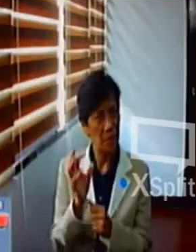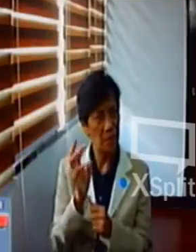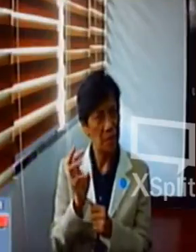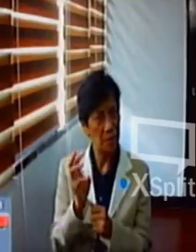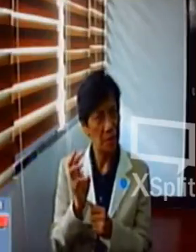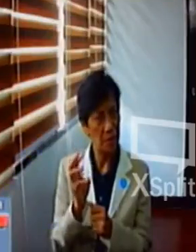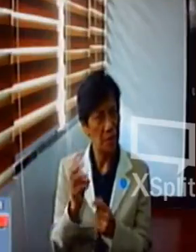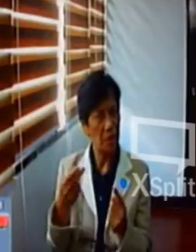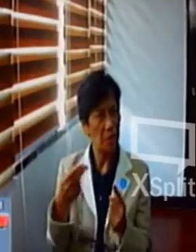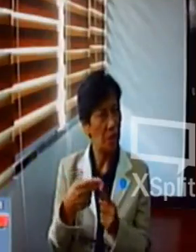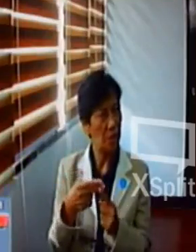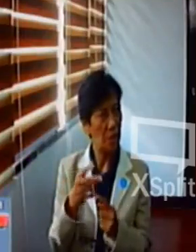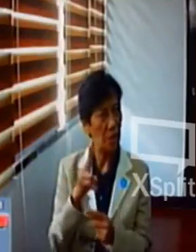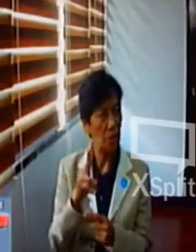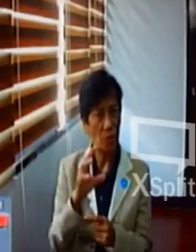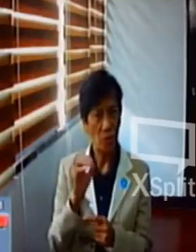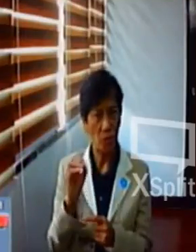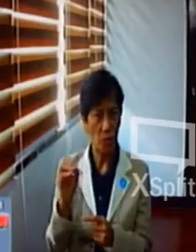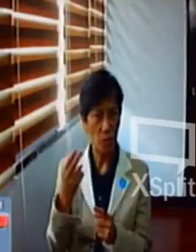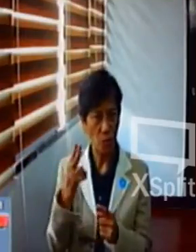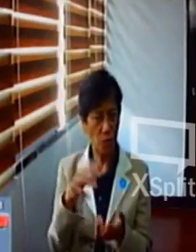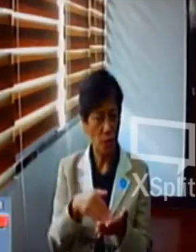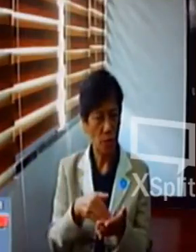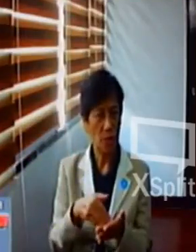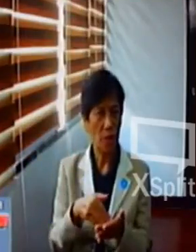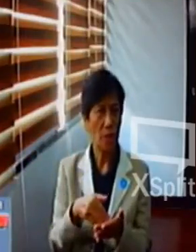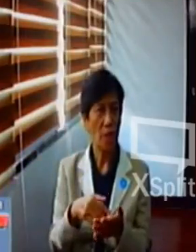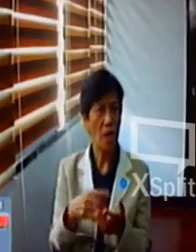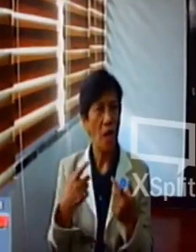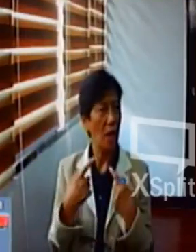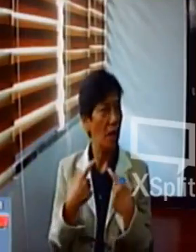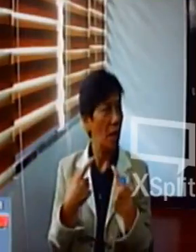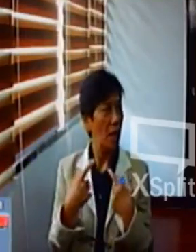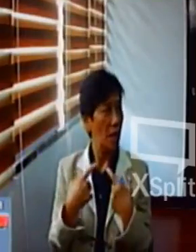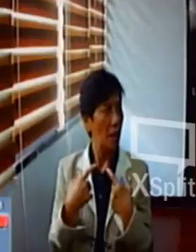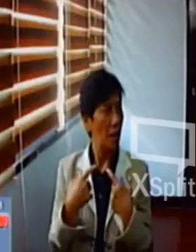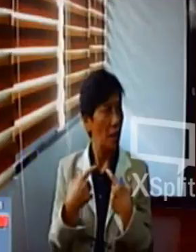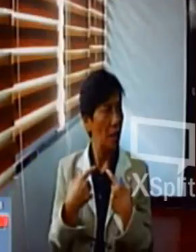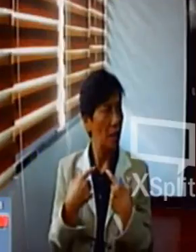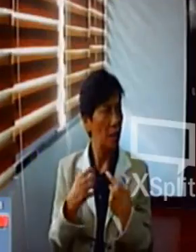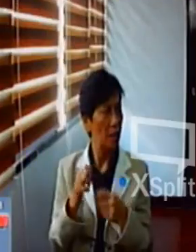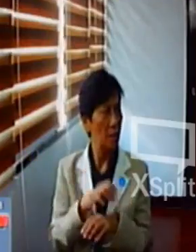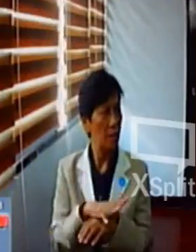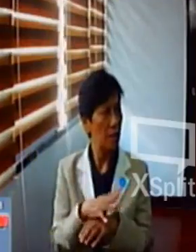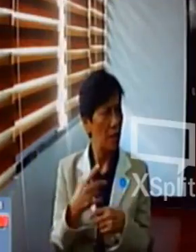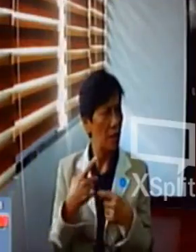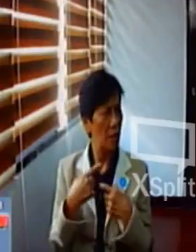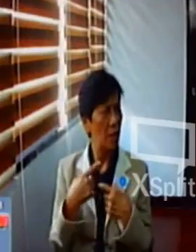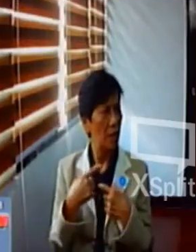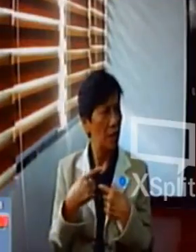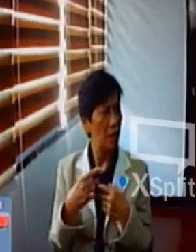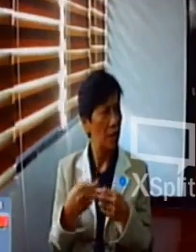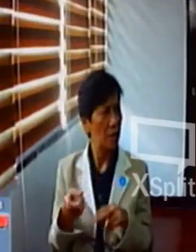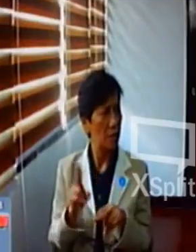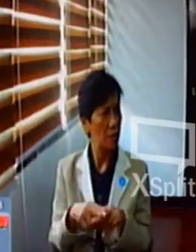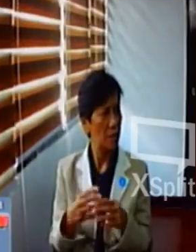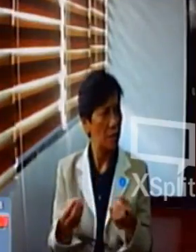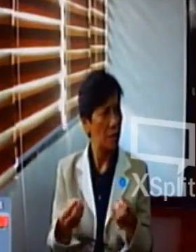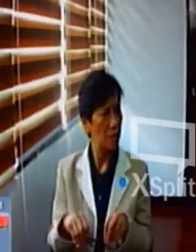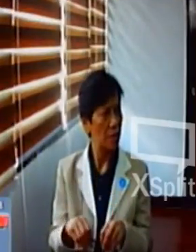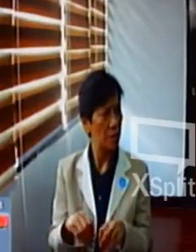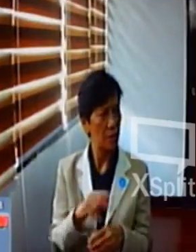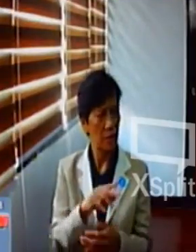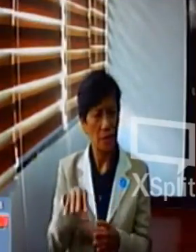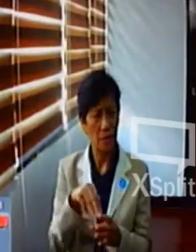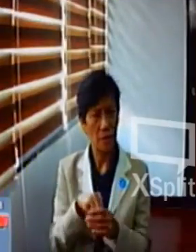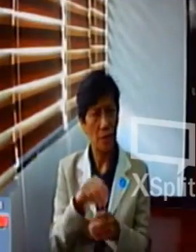1960s to 2000, and there was they depicted that there was increases in occurrence, including the Philippines